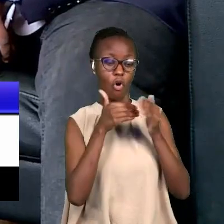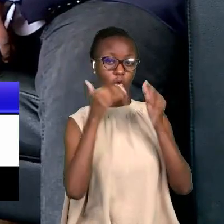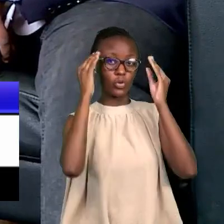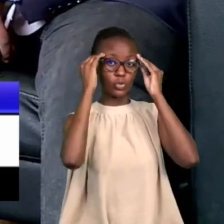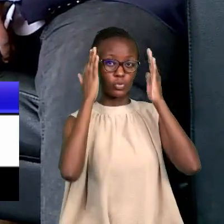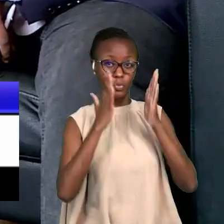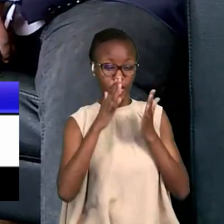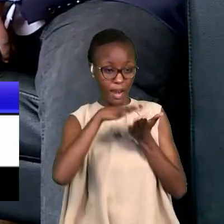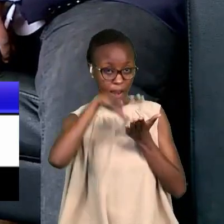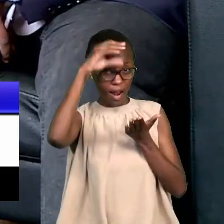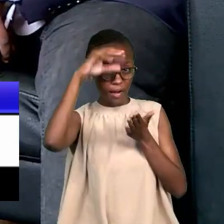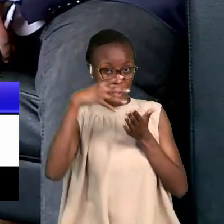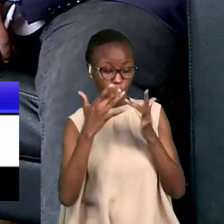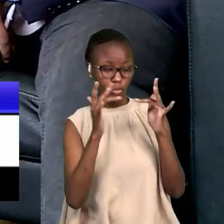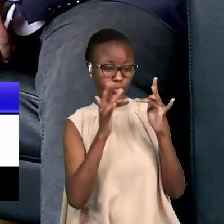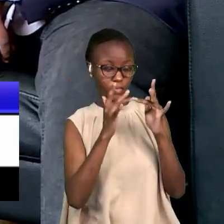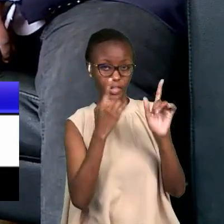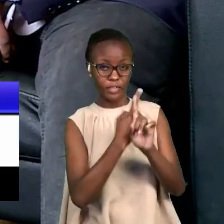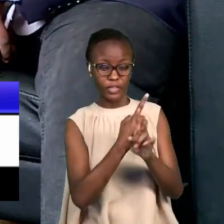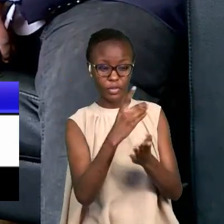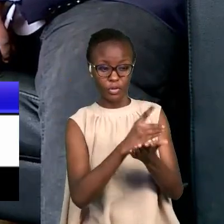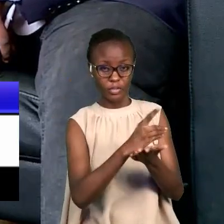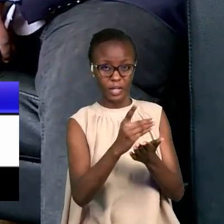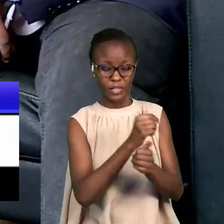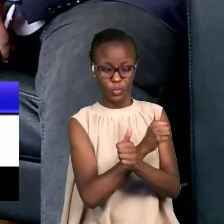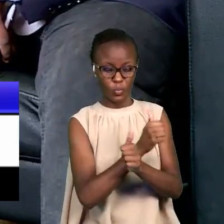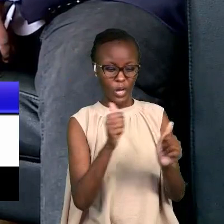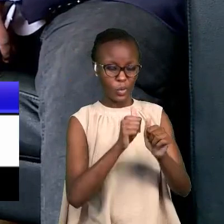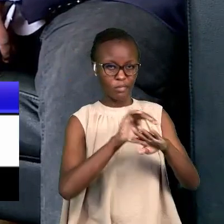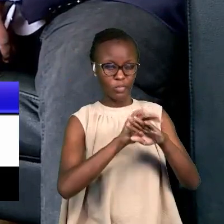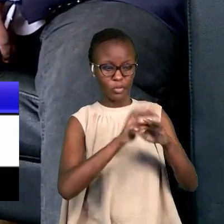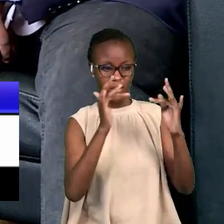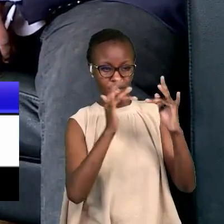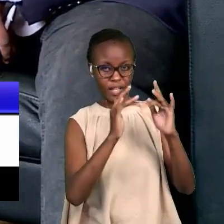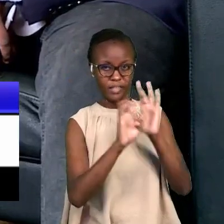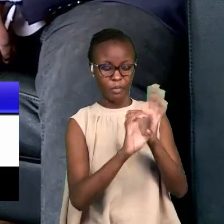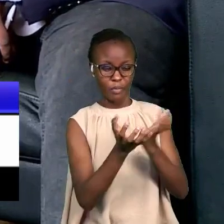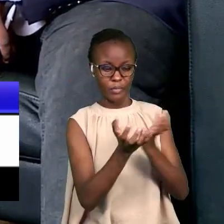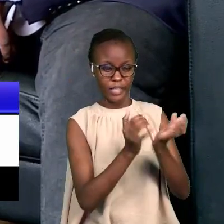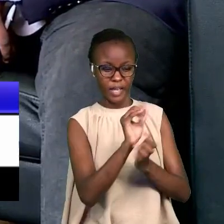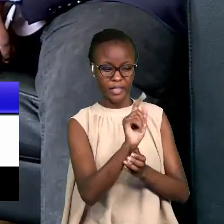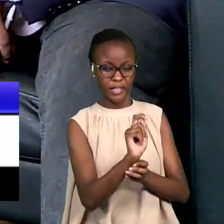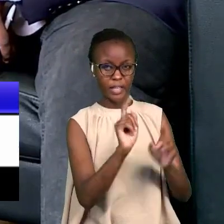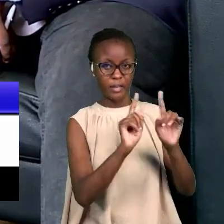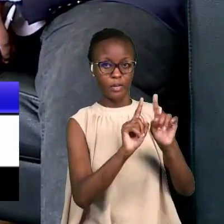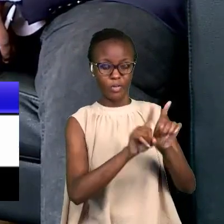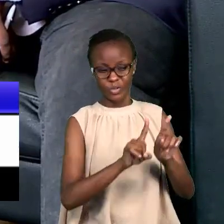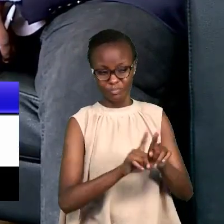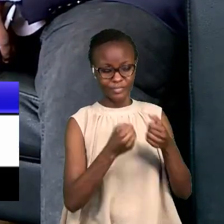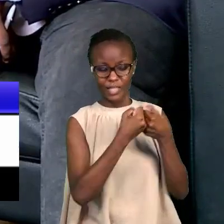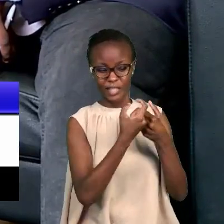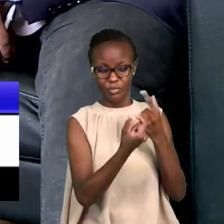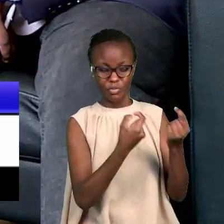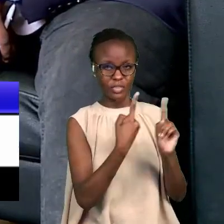to online. For quite a number of departments, it works wonderfully. Business, IT. Of course, we had some challenges